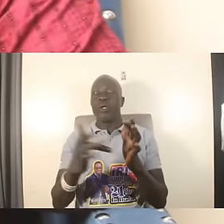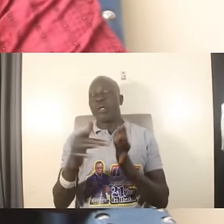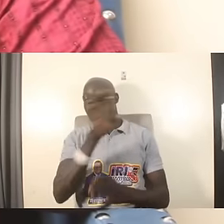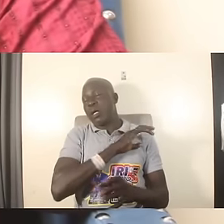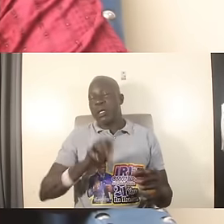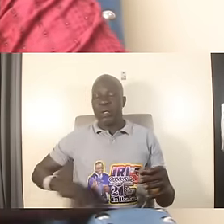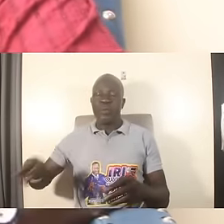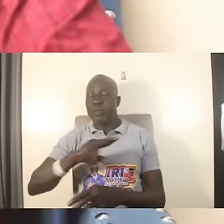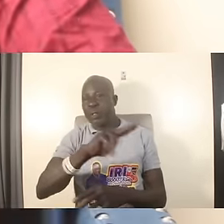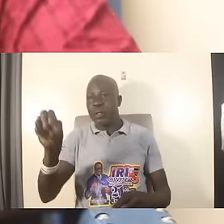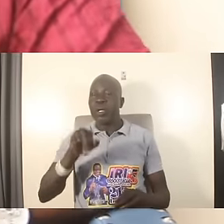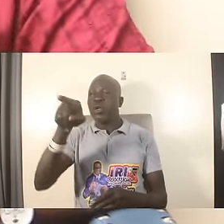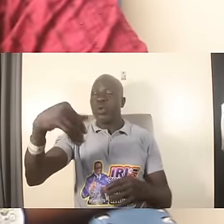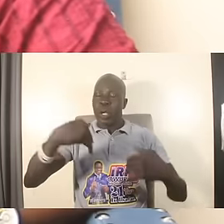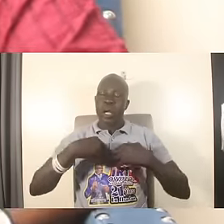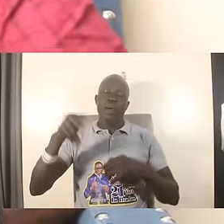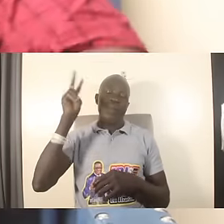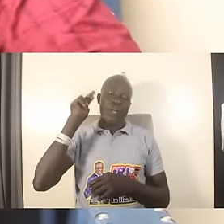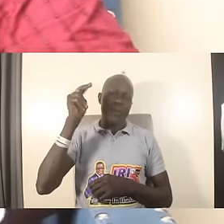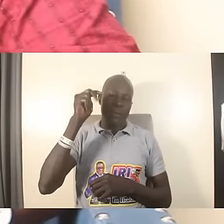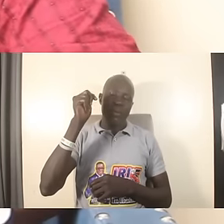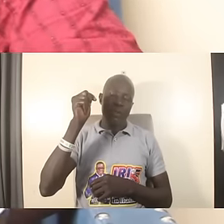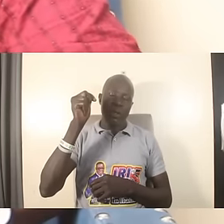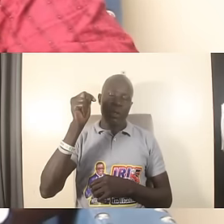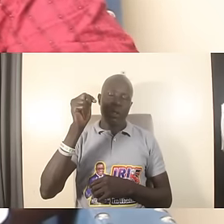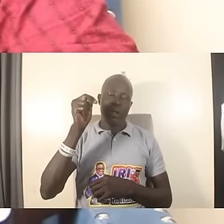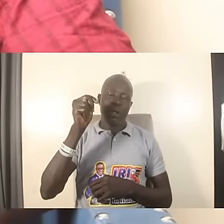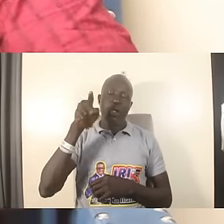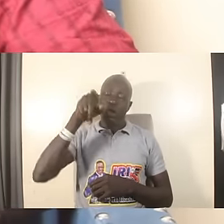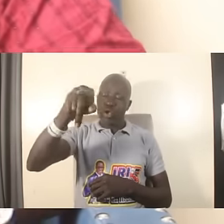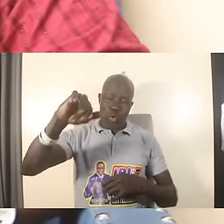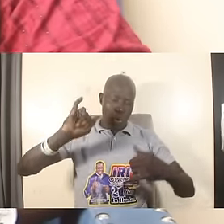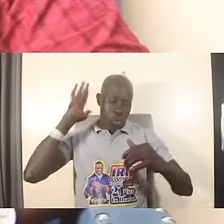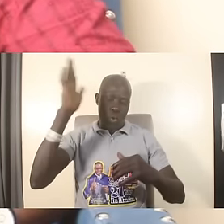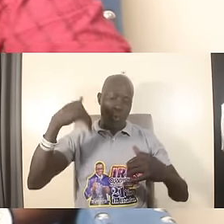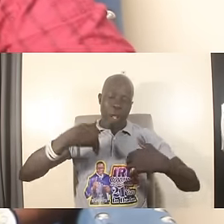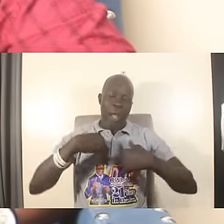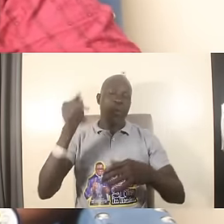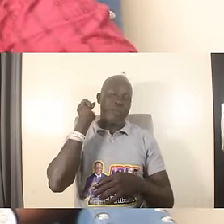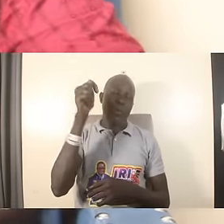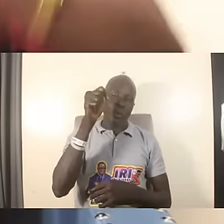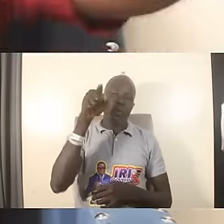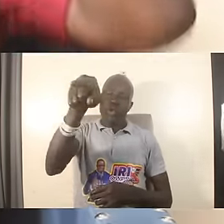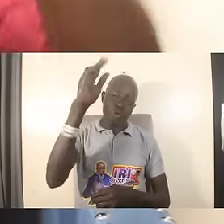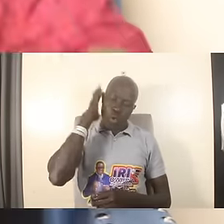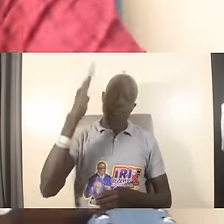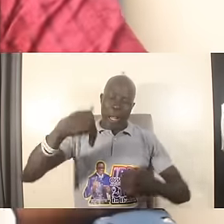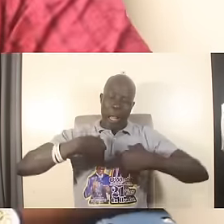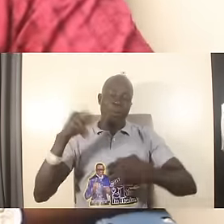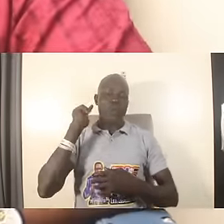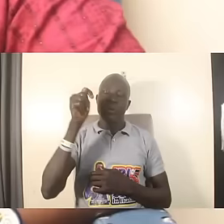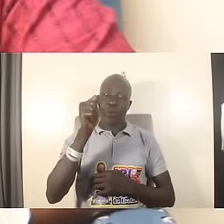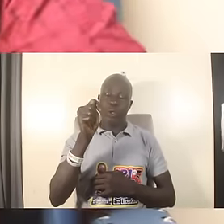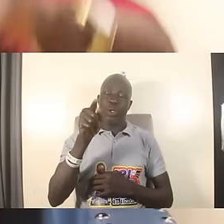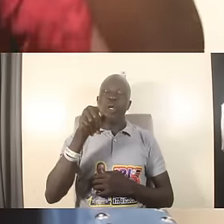name of Jesus Christ of Nazareth. You want our testimony? Amen. We have testimony. When you want testimony, we have testimony. When you want testimony, we